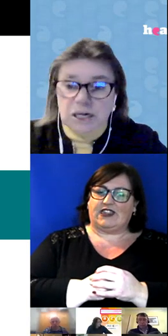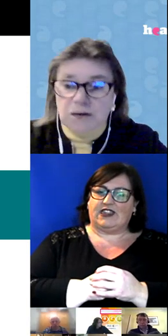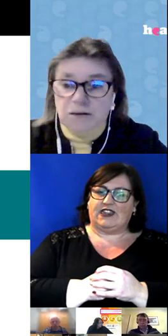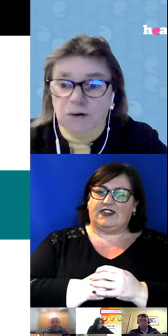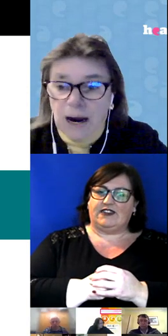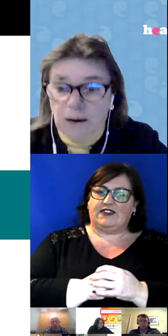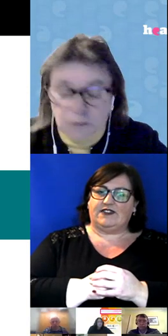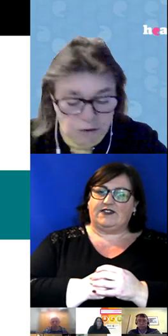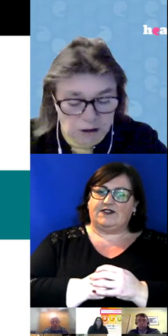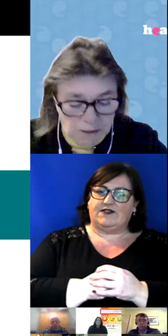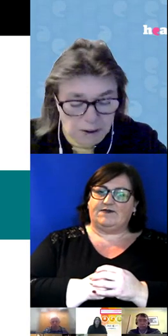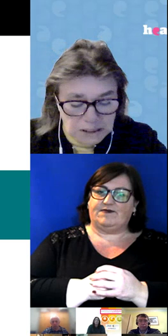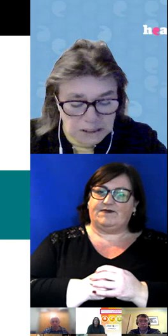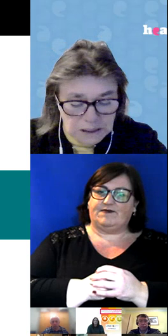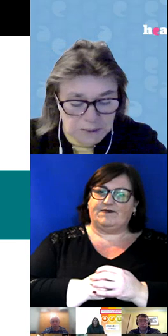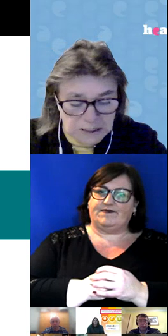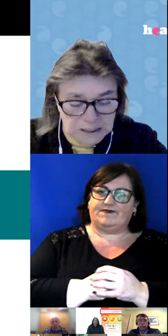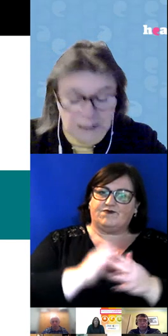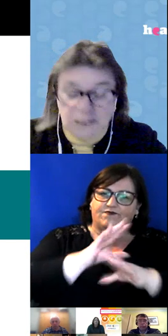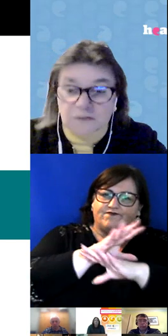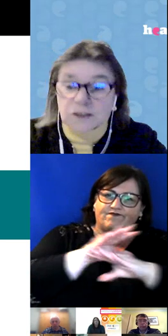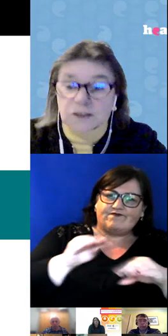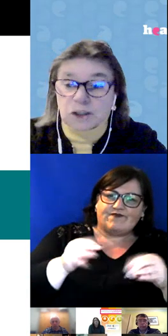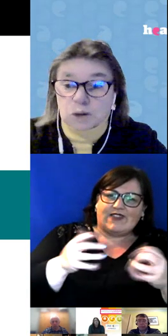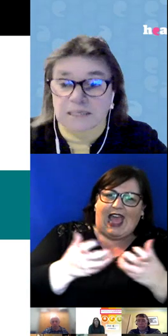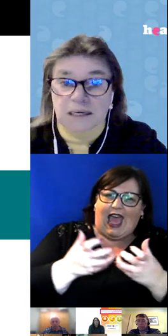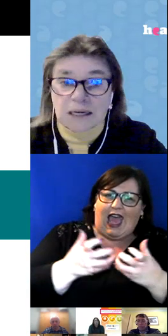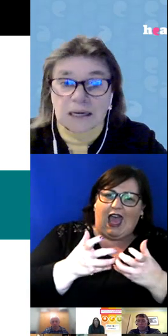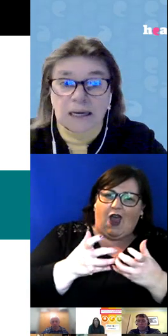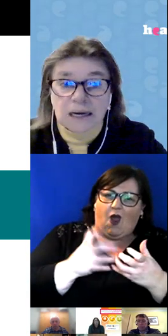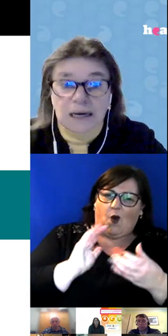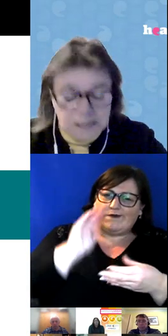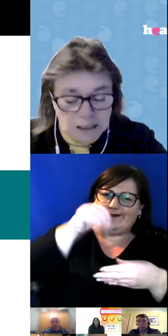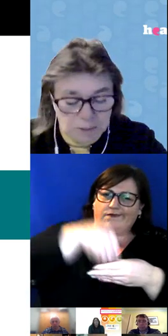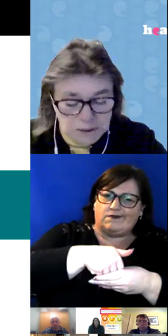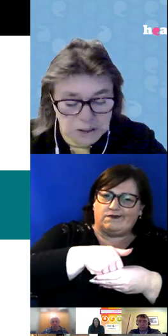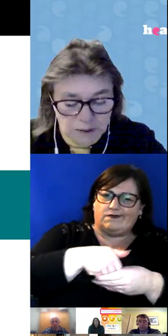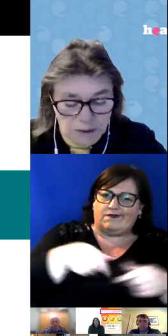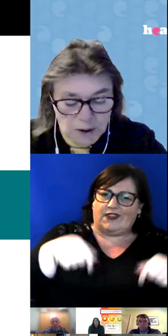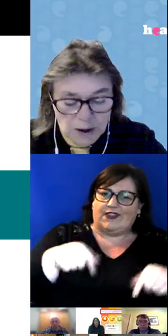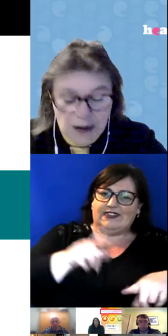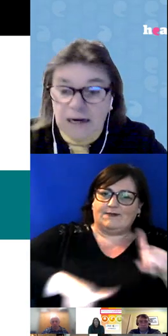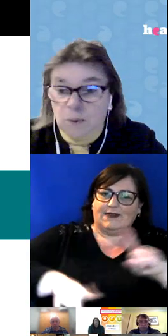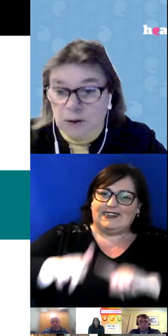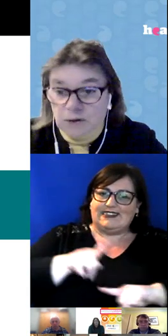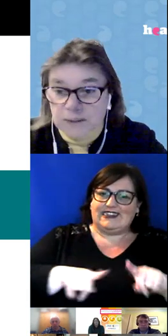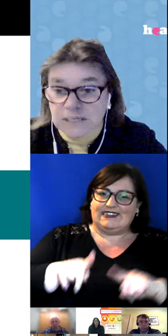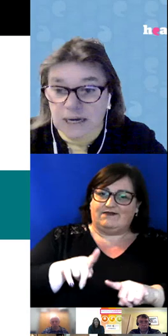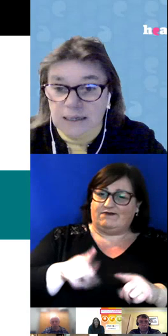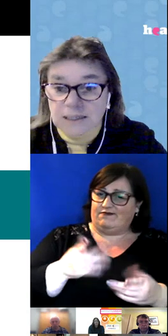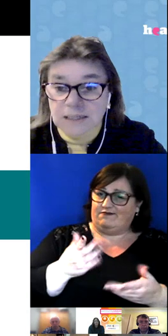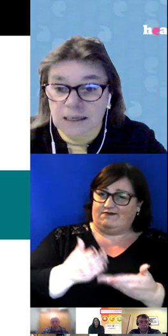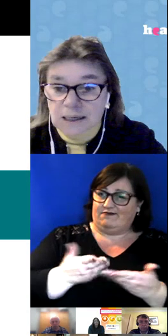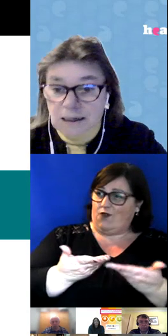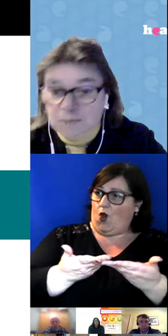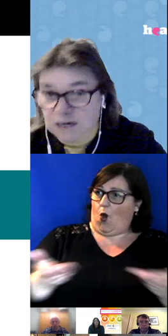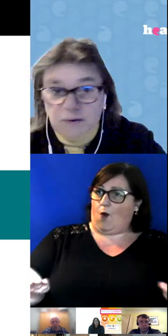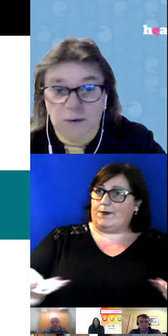Just to take you through how to take part in this meeting. It's a virtual meeting and is open to anyone to